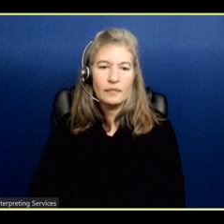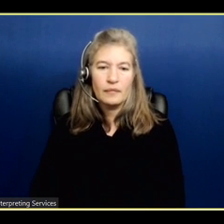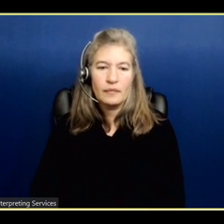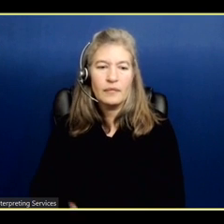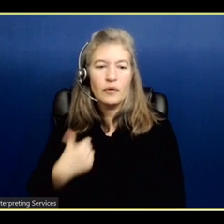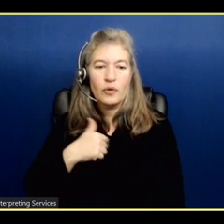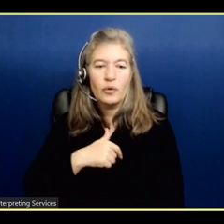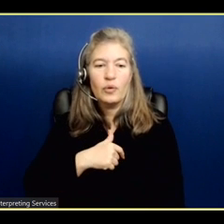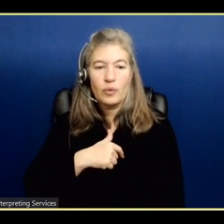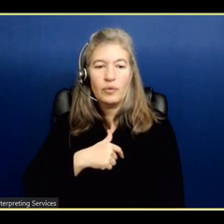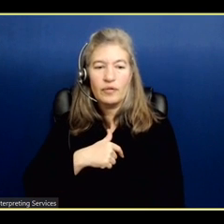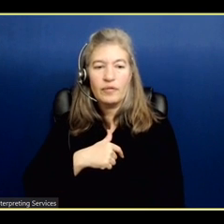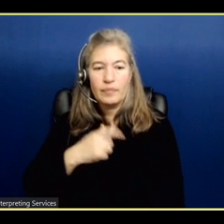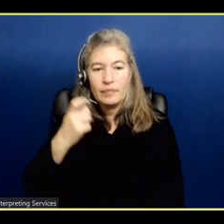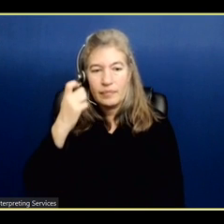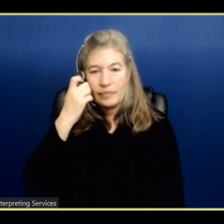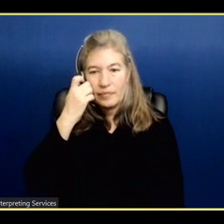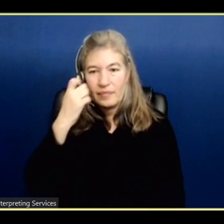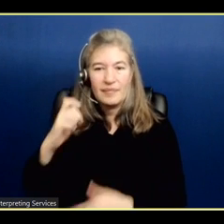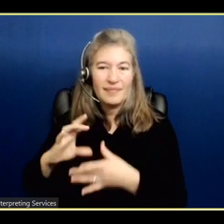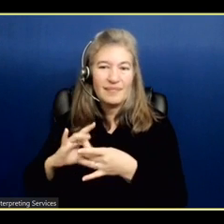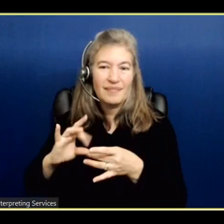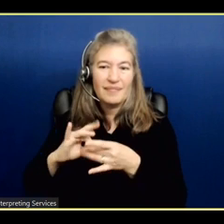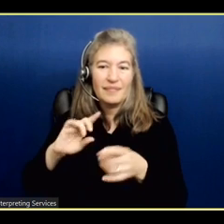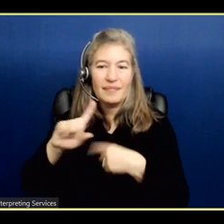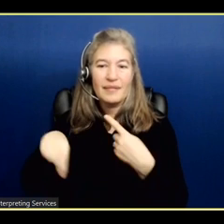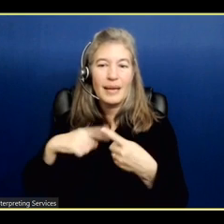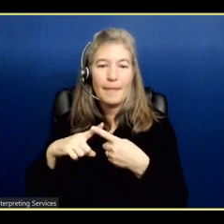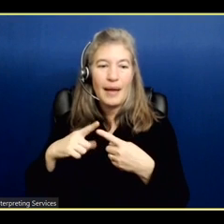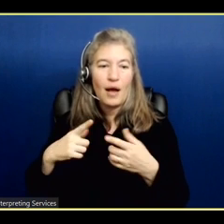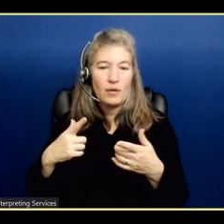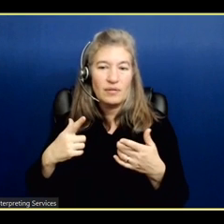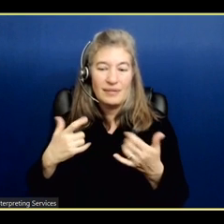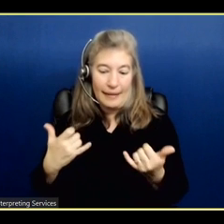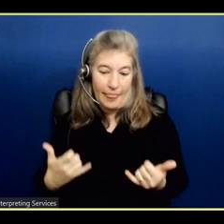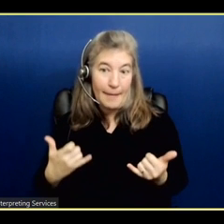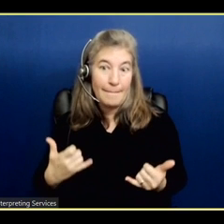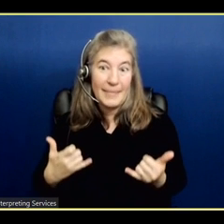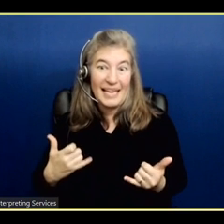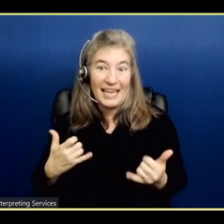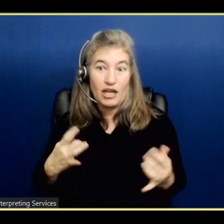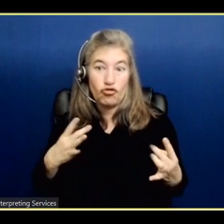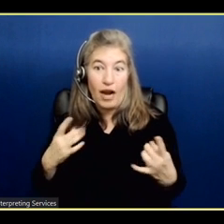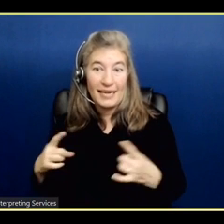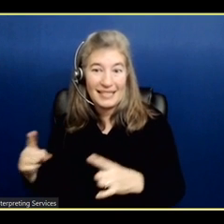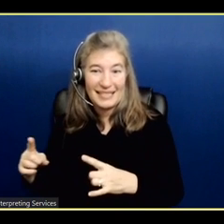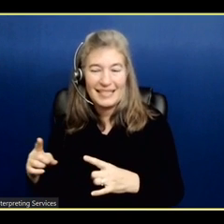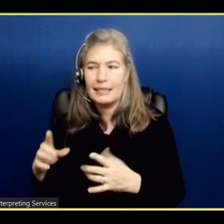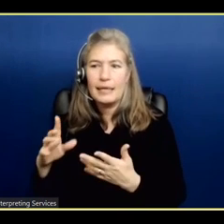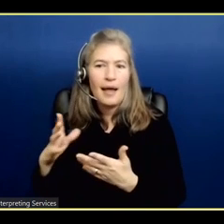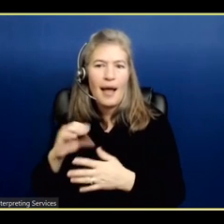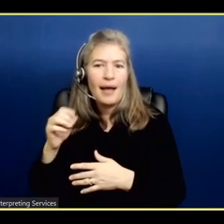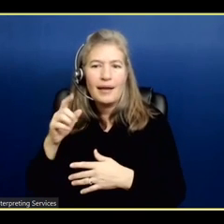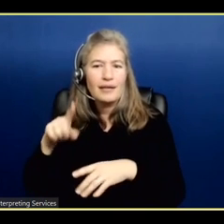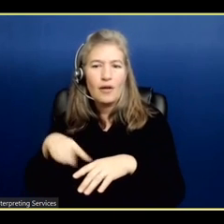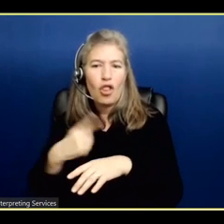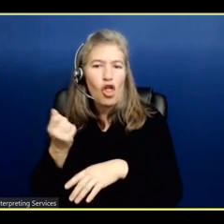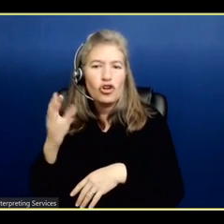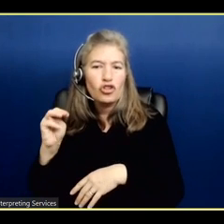of color and for AAPIs in particular. So third, what can we do in this rapidly changing